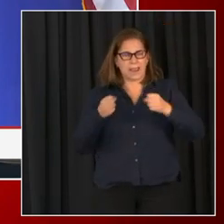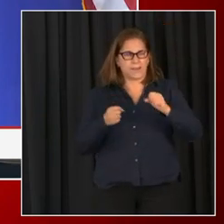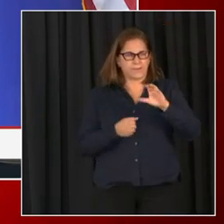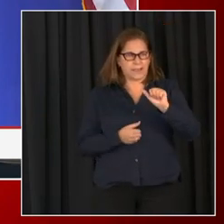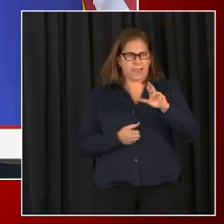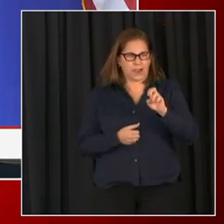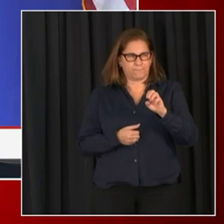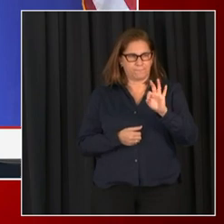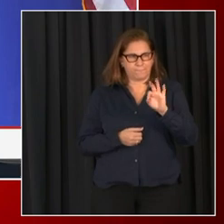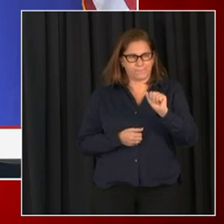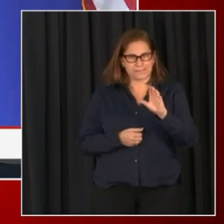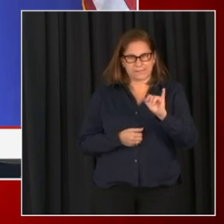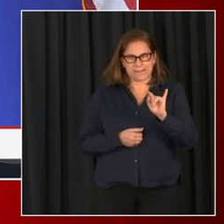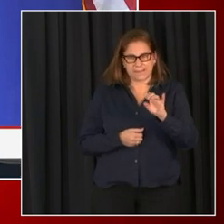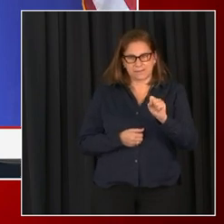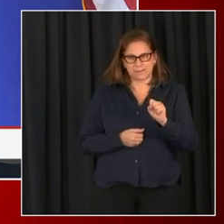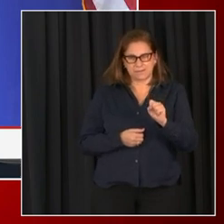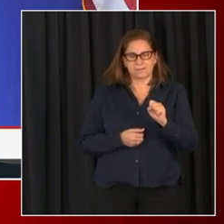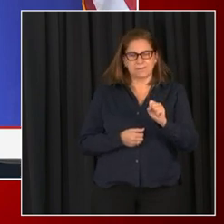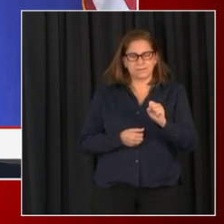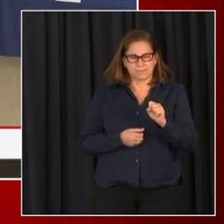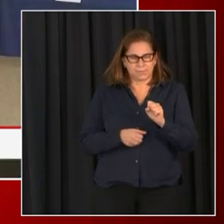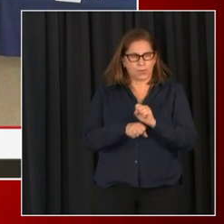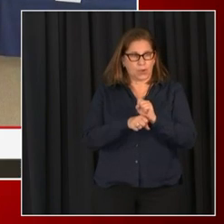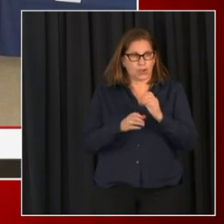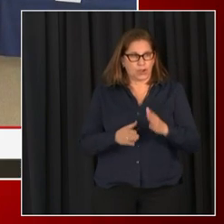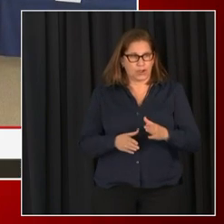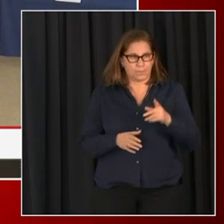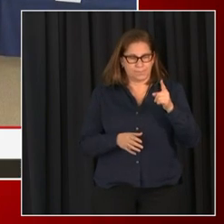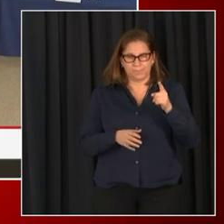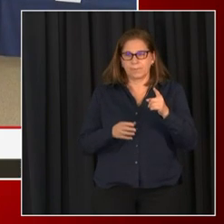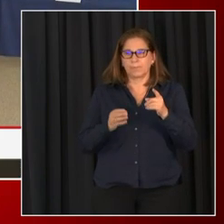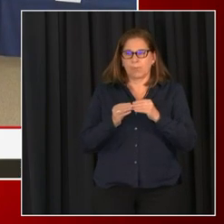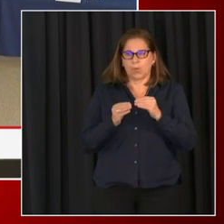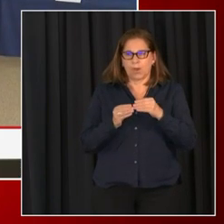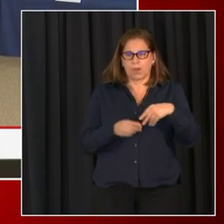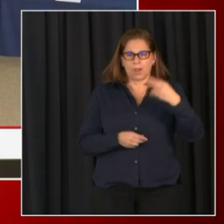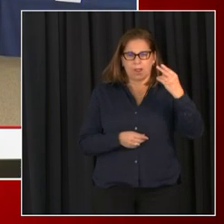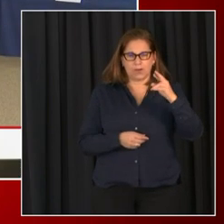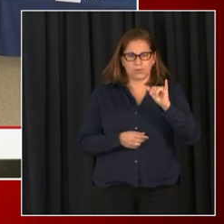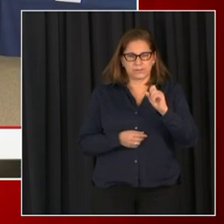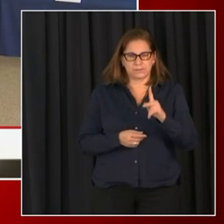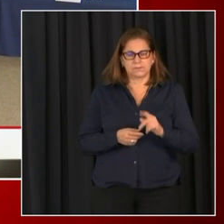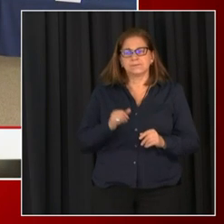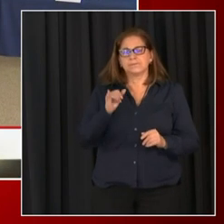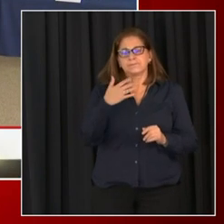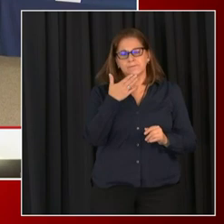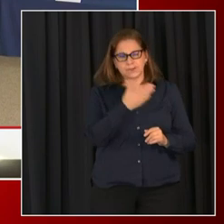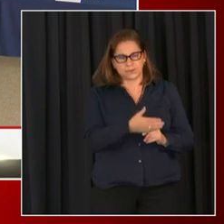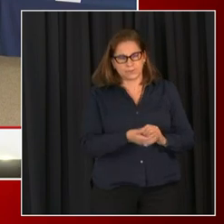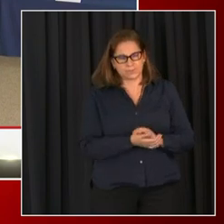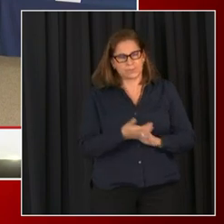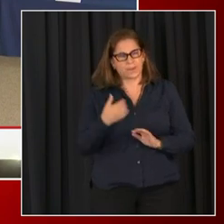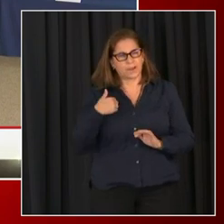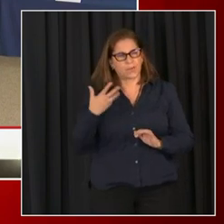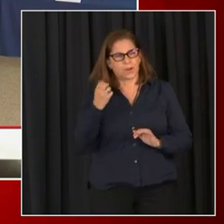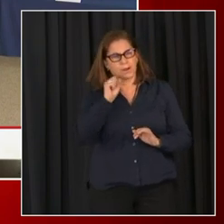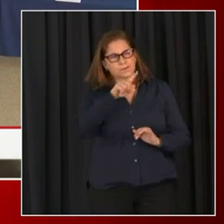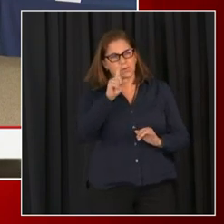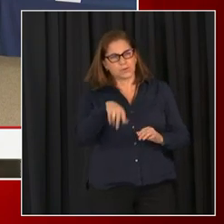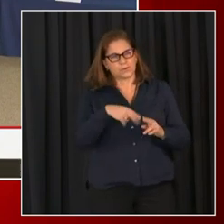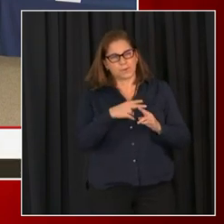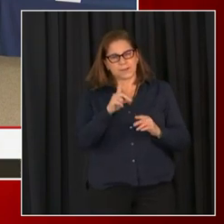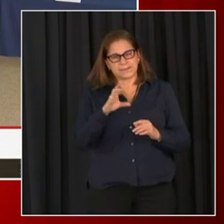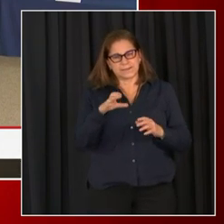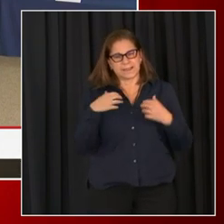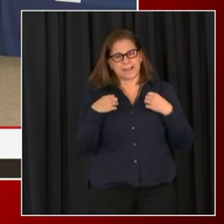Yes, James? Ms. Kaufman, two questions on DC Health Link. You have here, neither residents nor